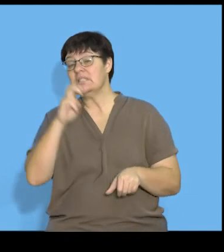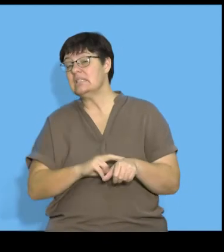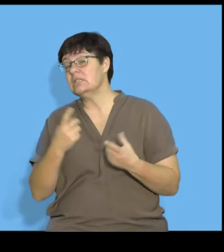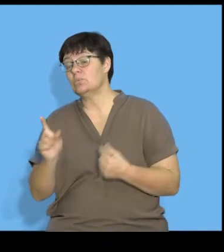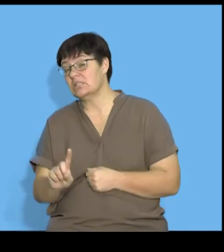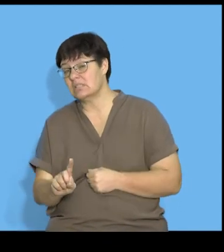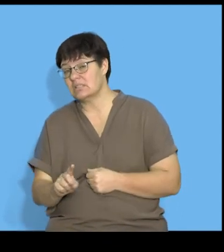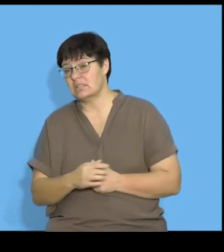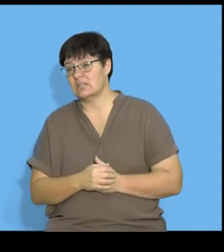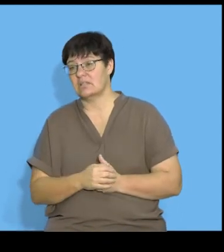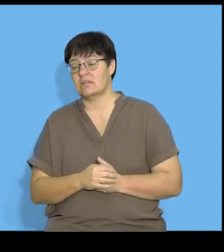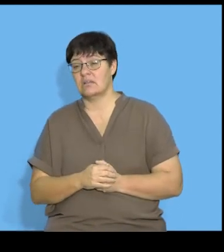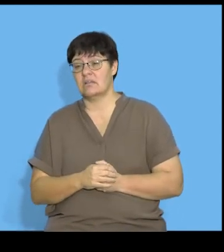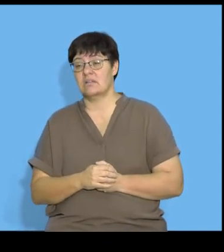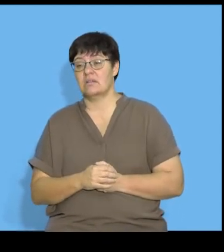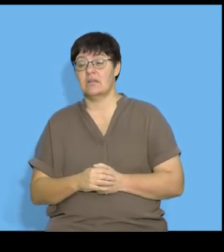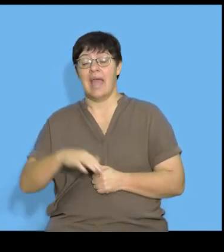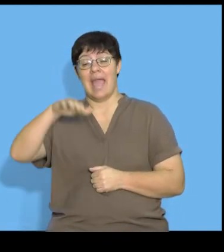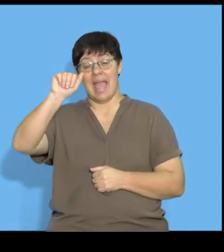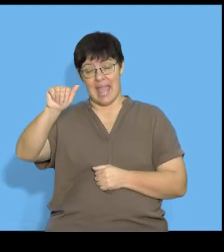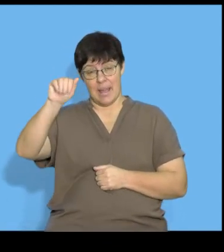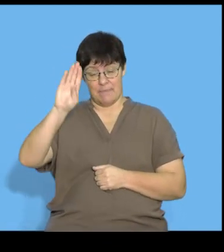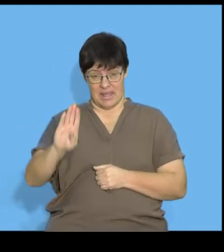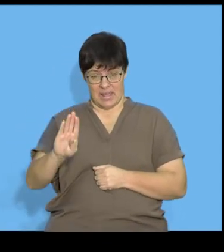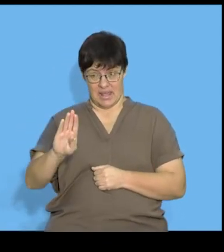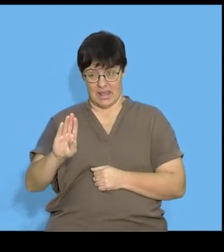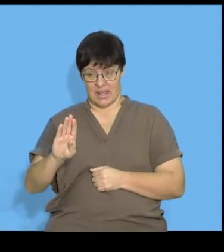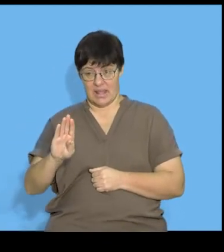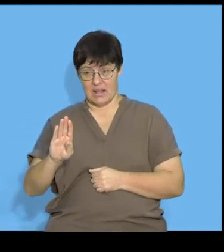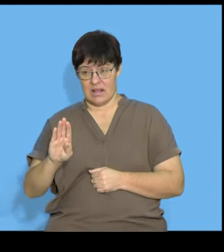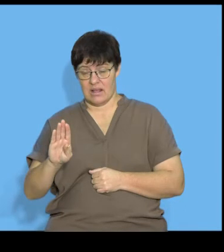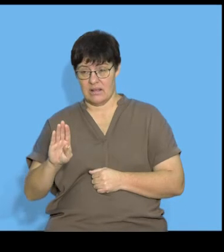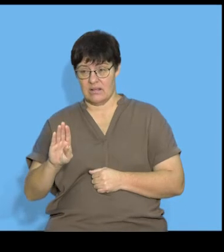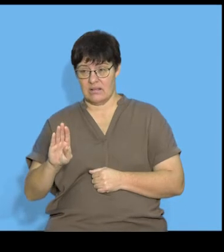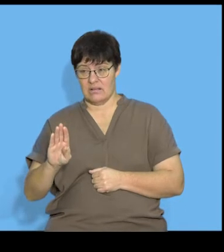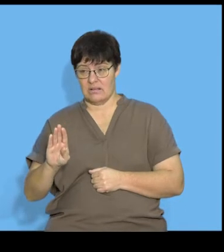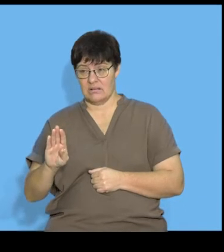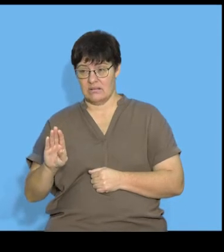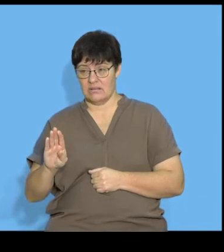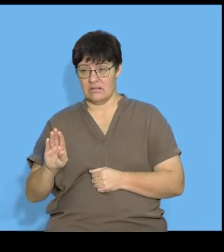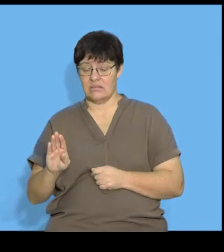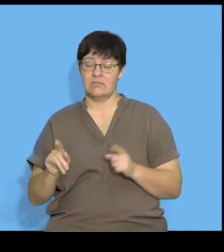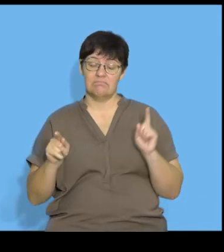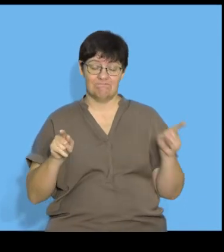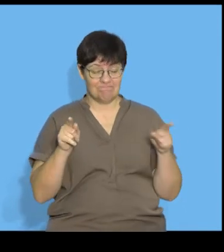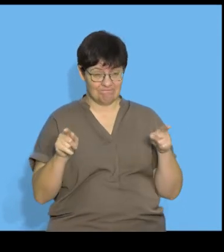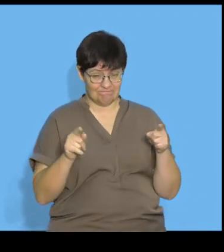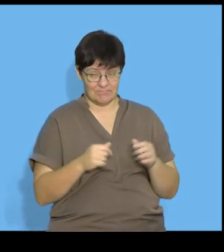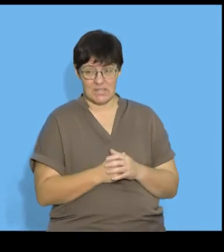is the following. The A and the B, right, must, so we go to the diagram. We go to